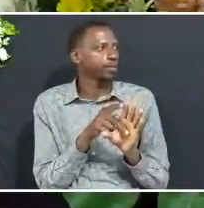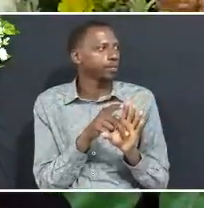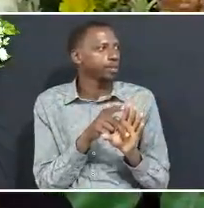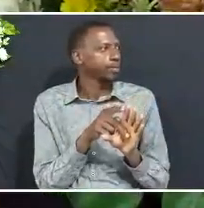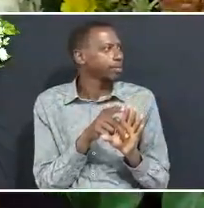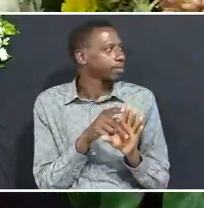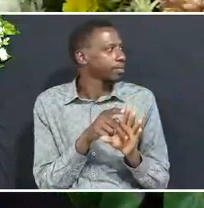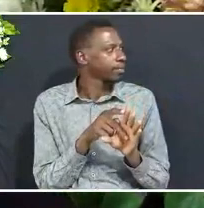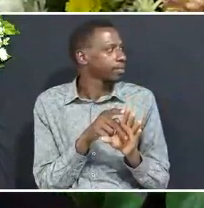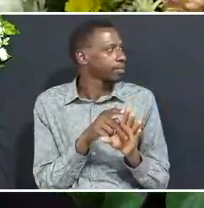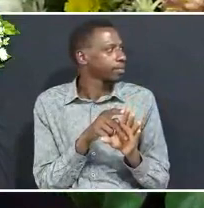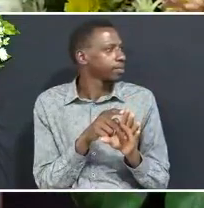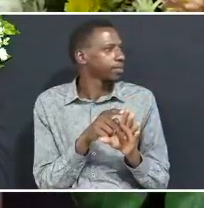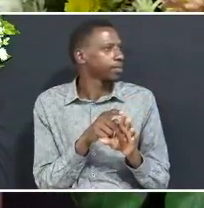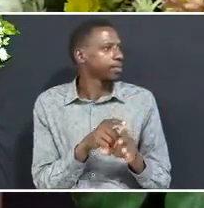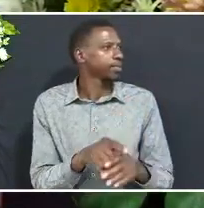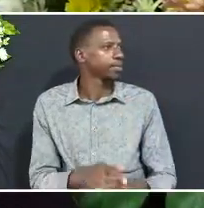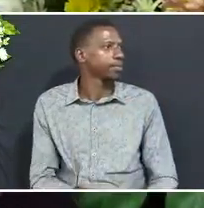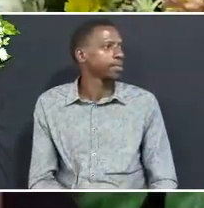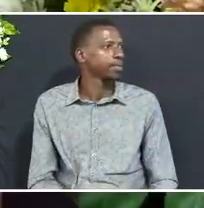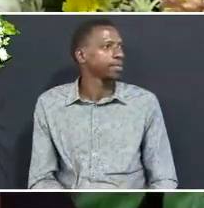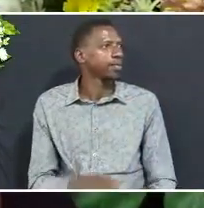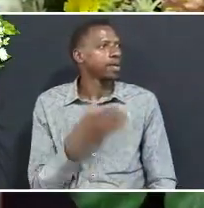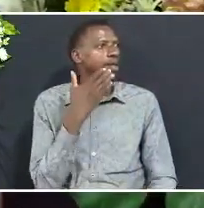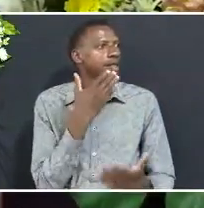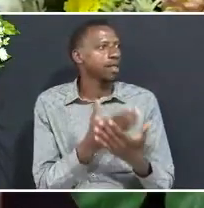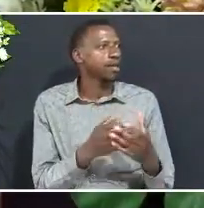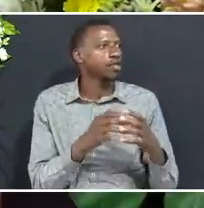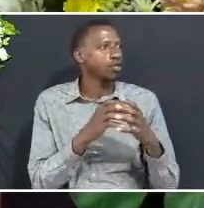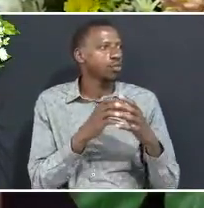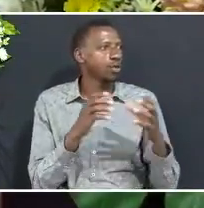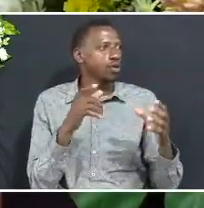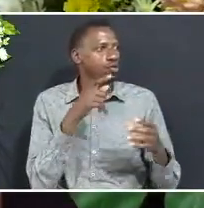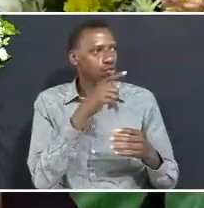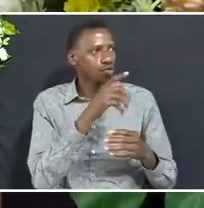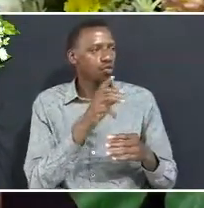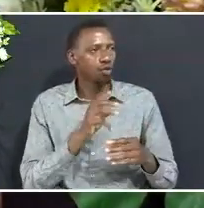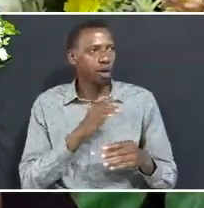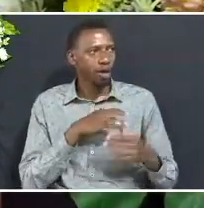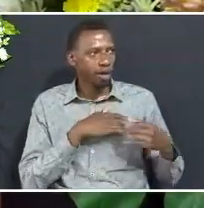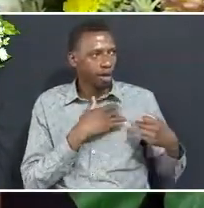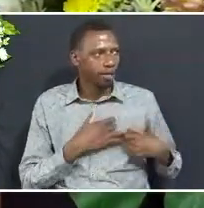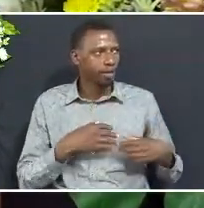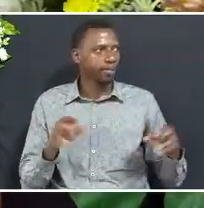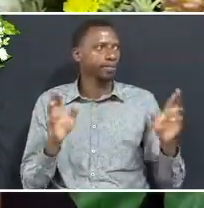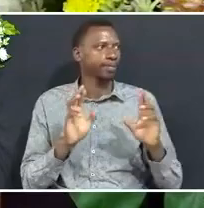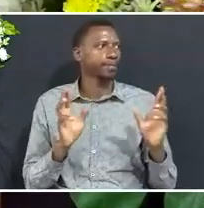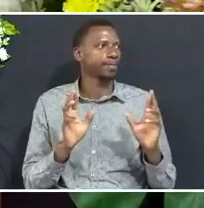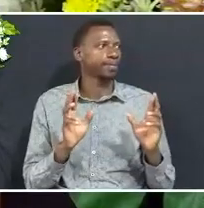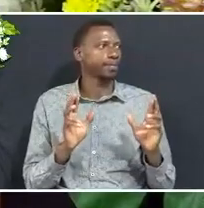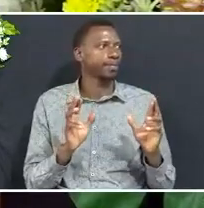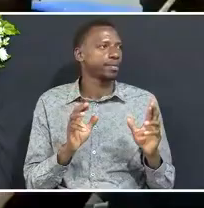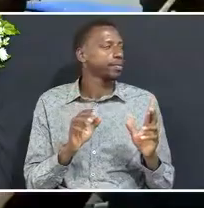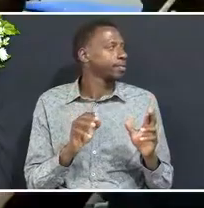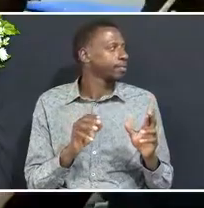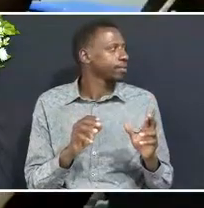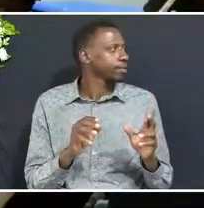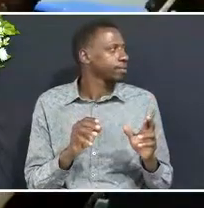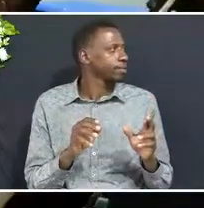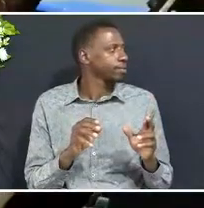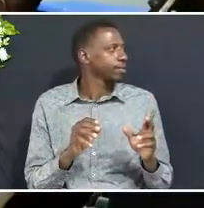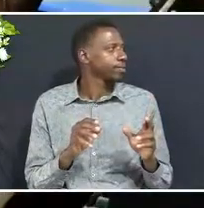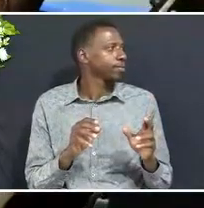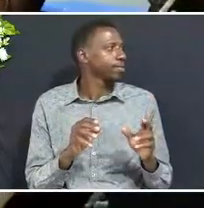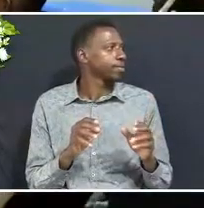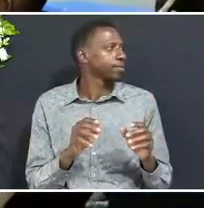All from here upwards. Thank you so much. The willingness of heart is even the